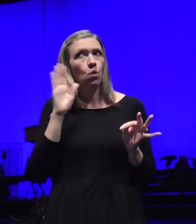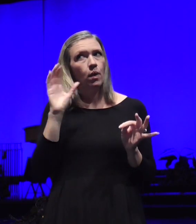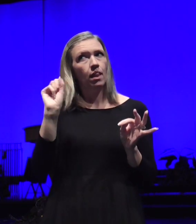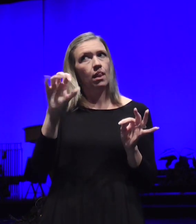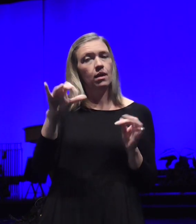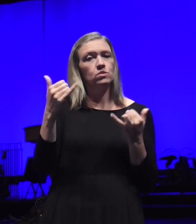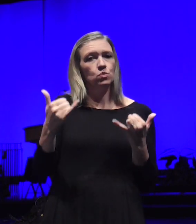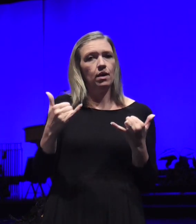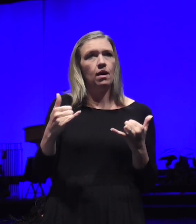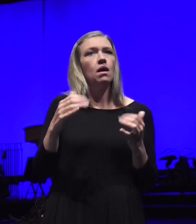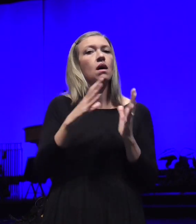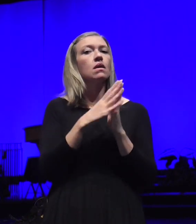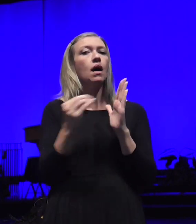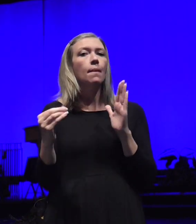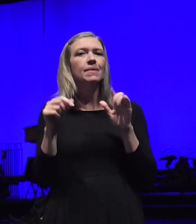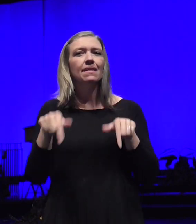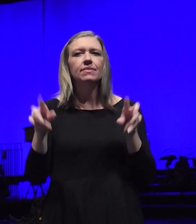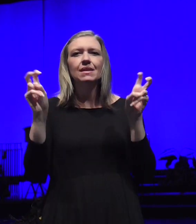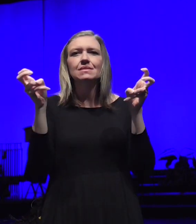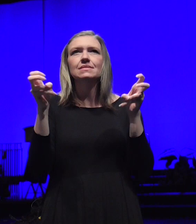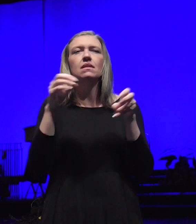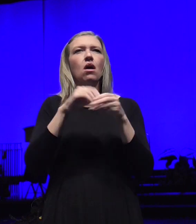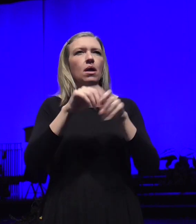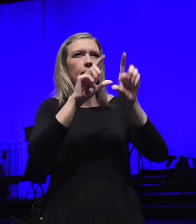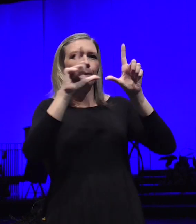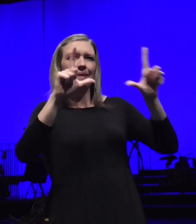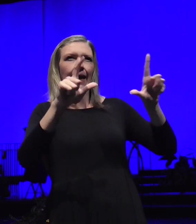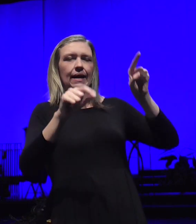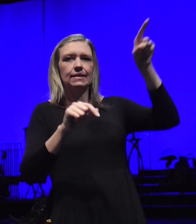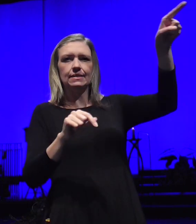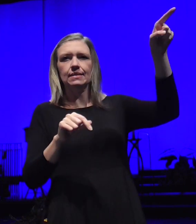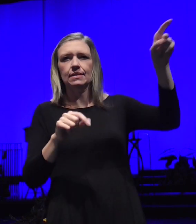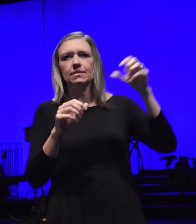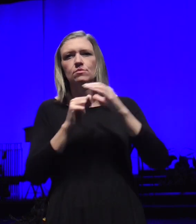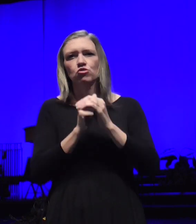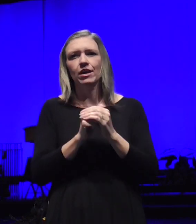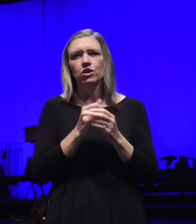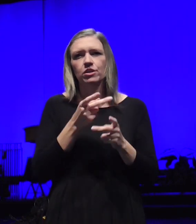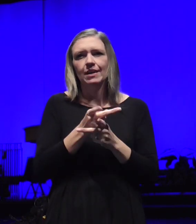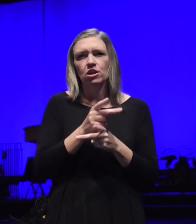And a copy of this is on a plaque in our prayer care center.